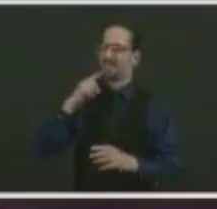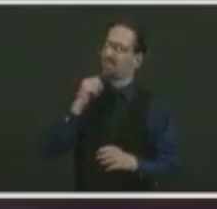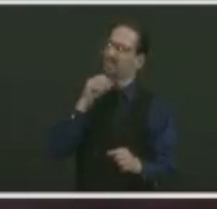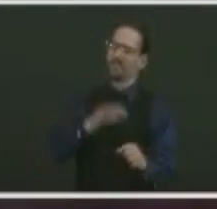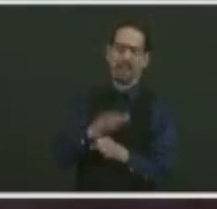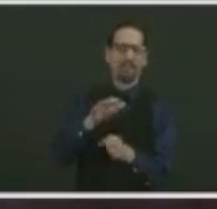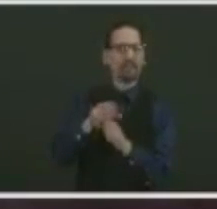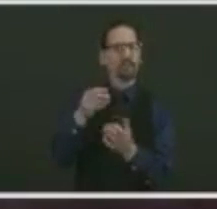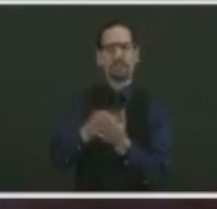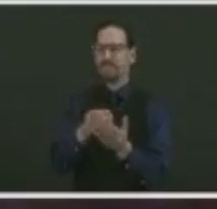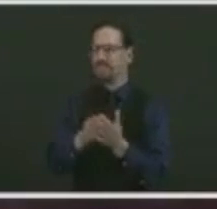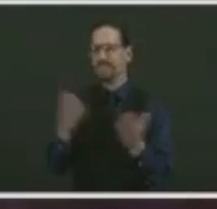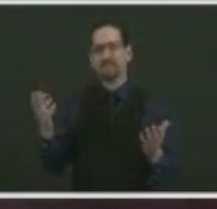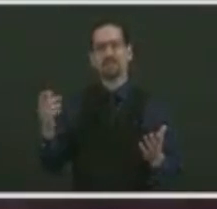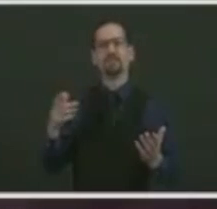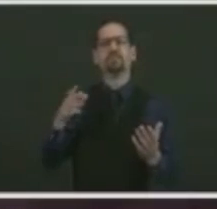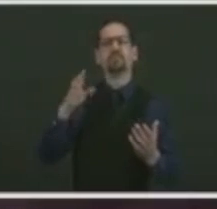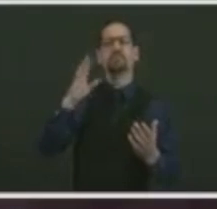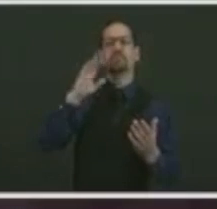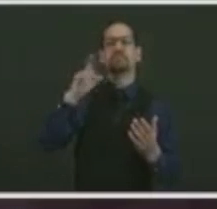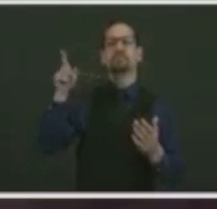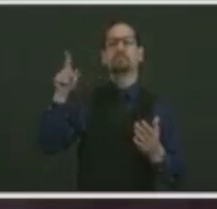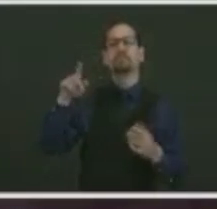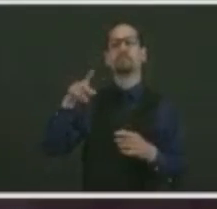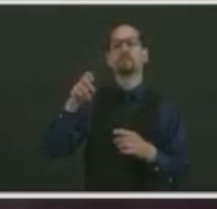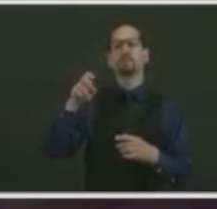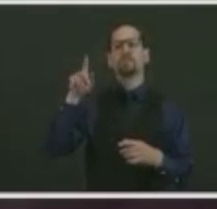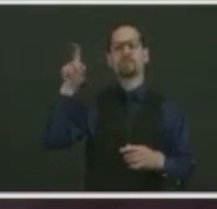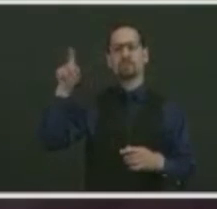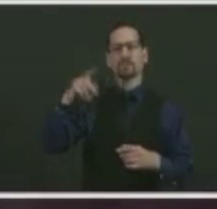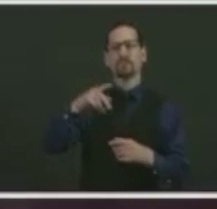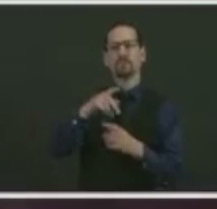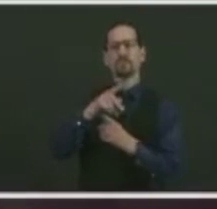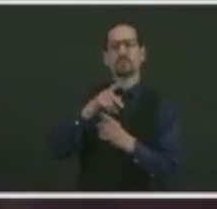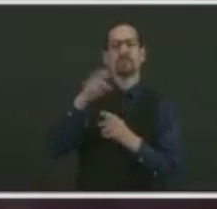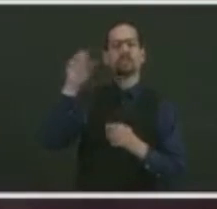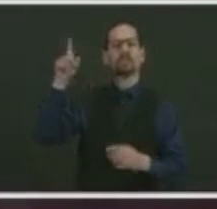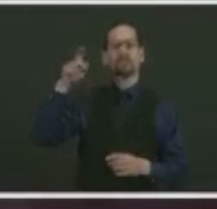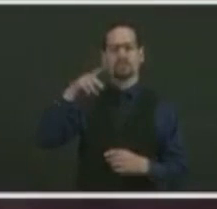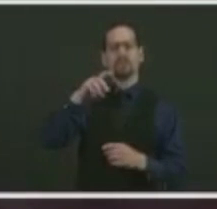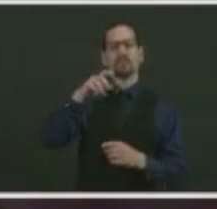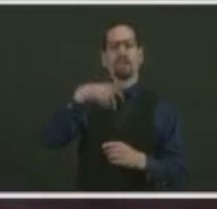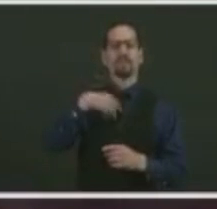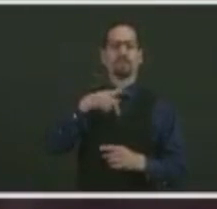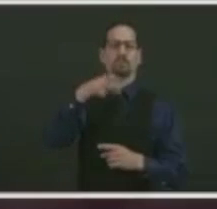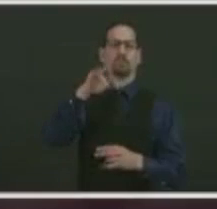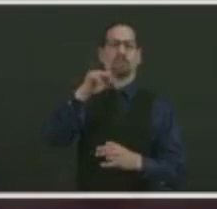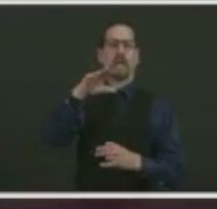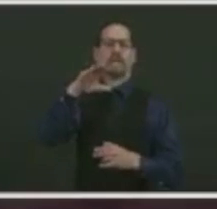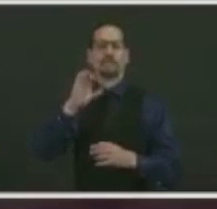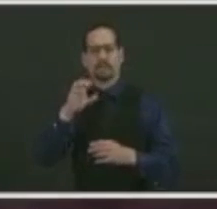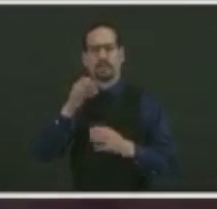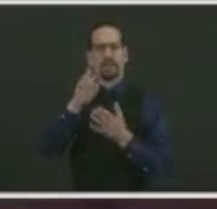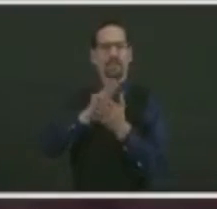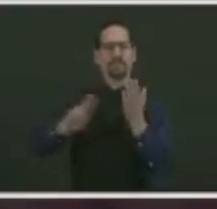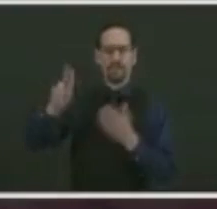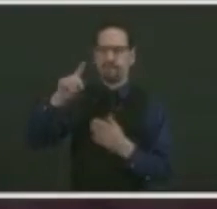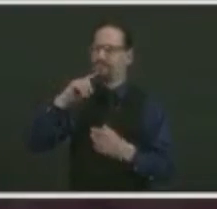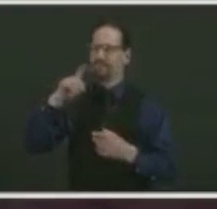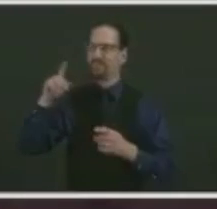eviction lab out of Princeton University rates Rhode Island's response at near zero, whereas Massachusetts and Connecticut both have